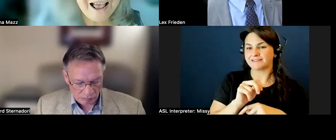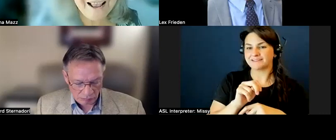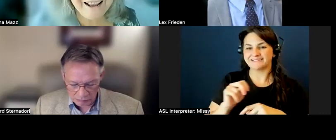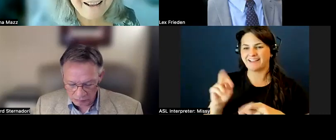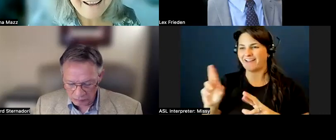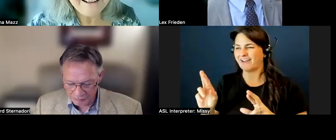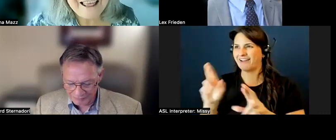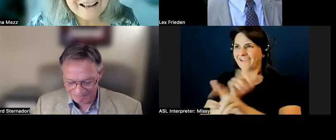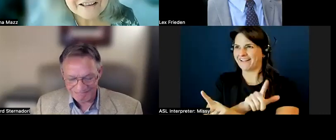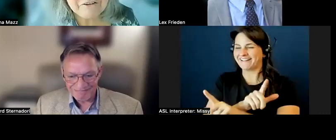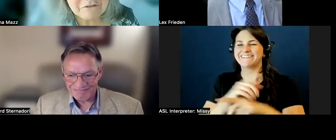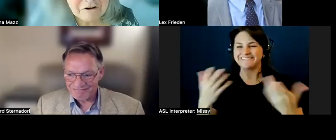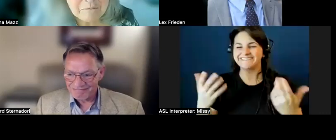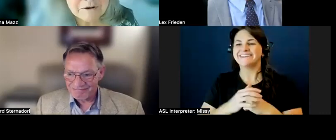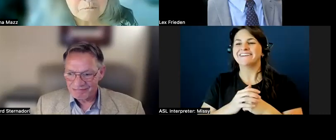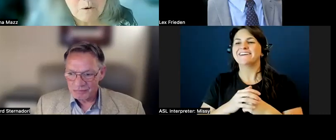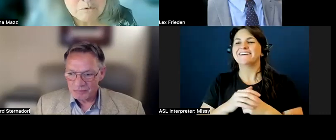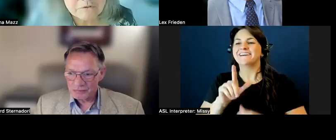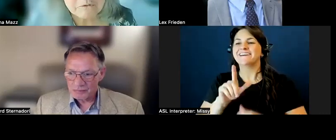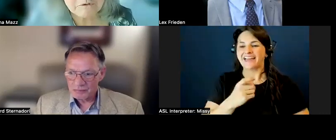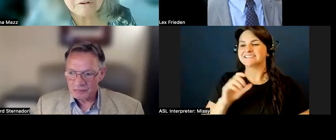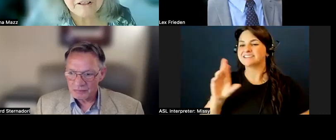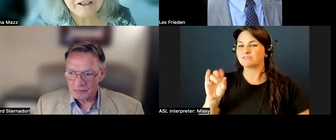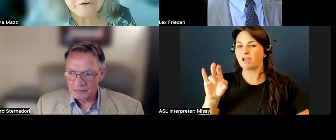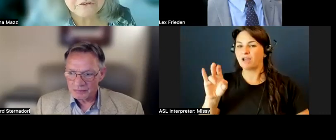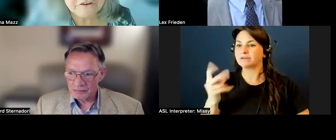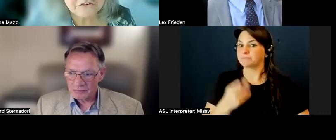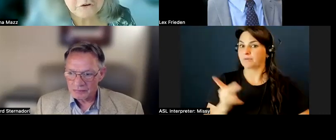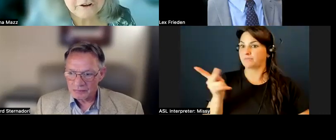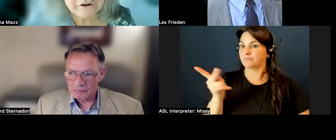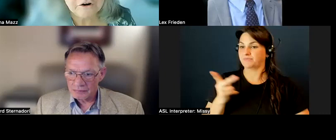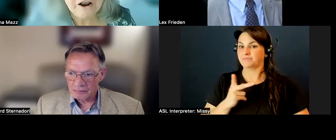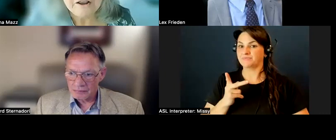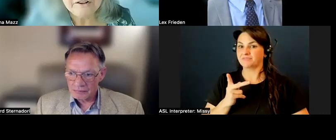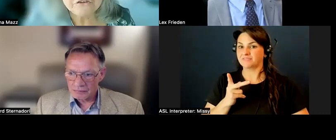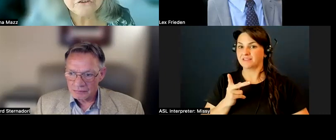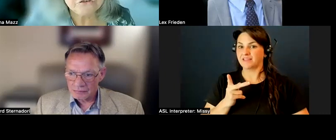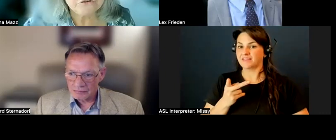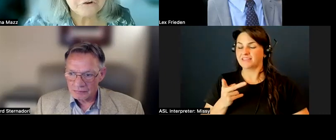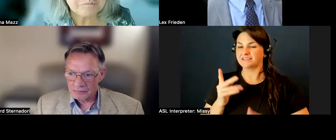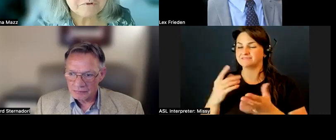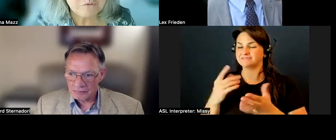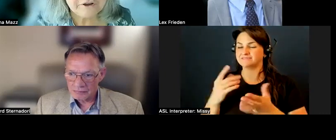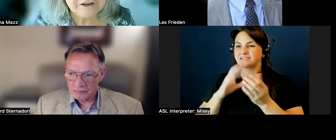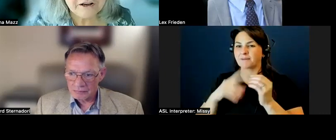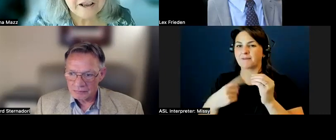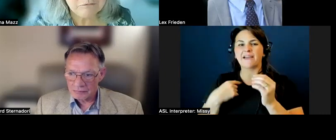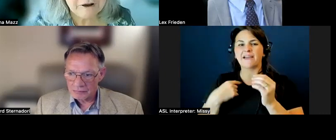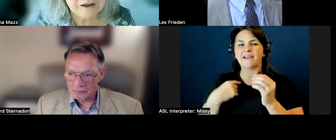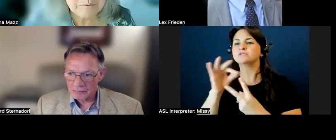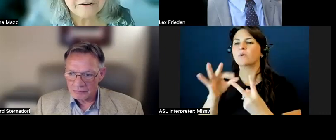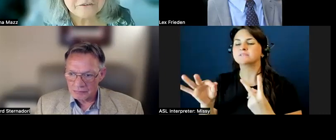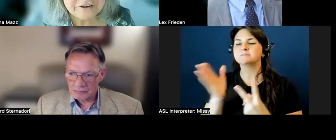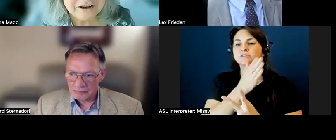name. Lex and Robin both alluded to this earlier. There's this choice